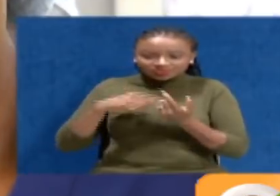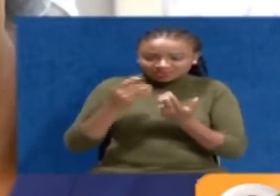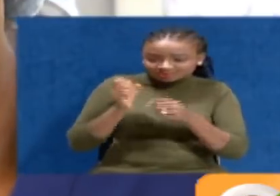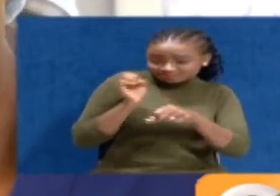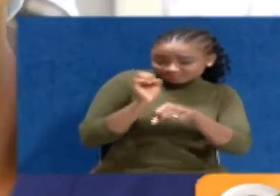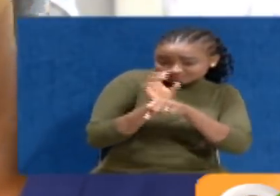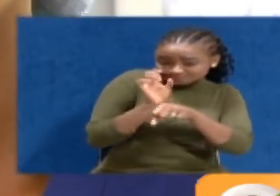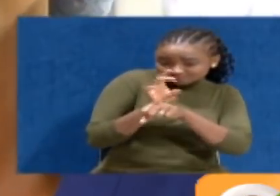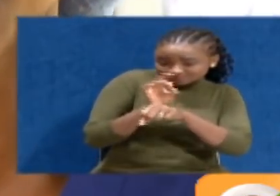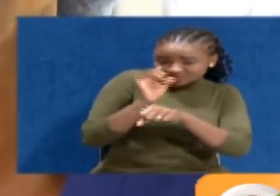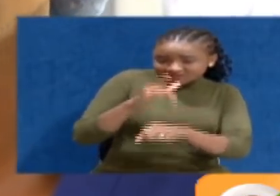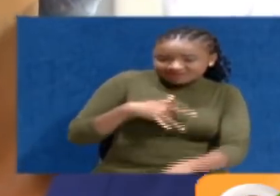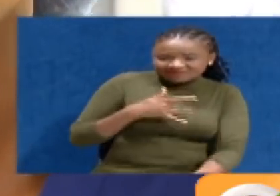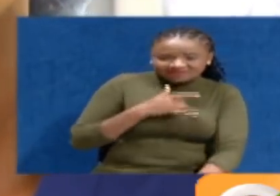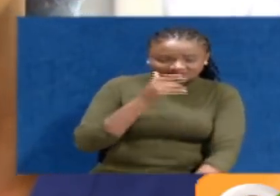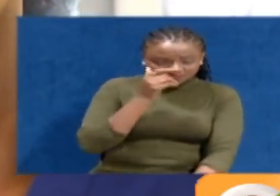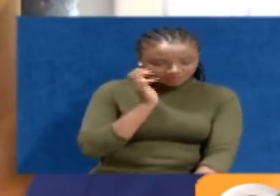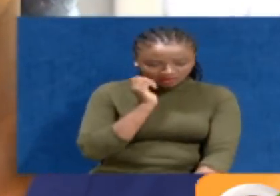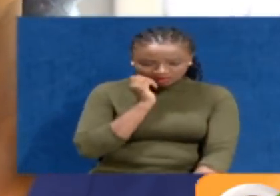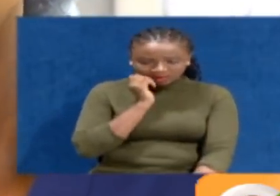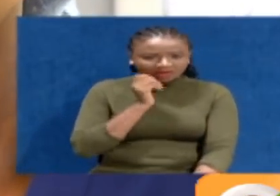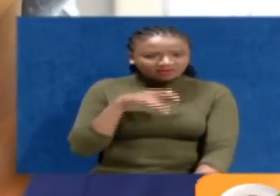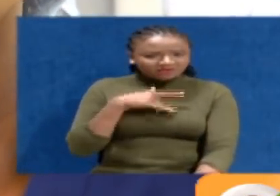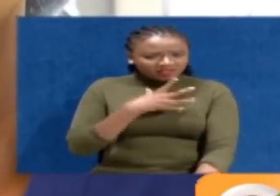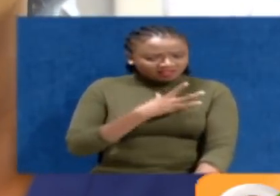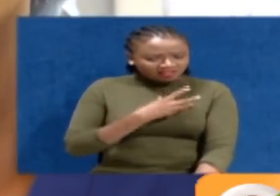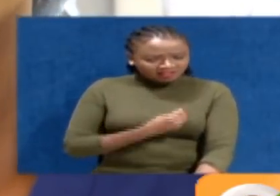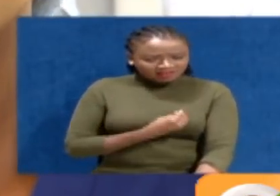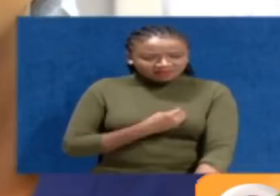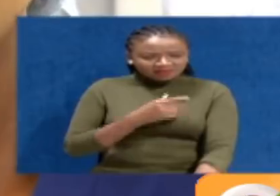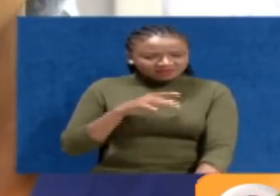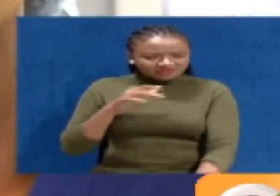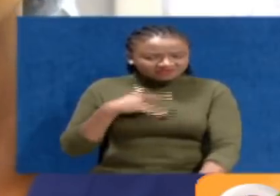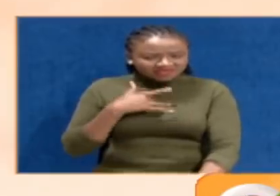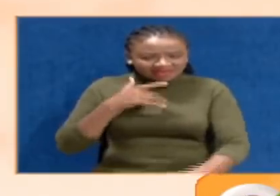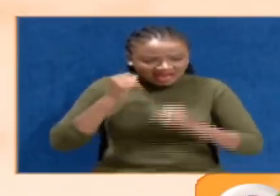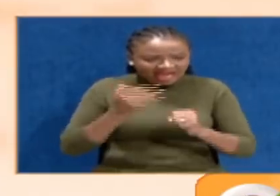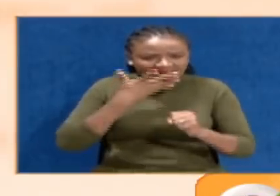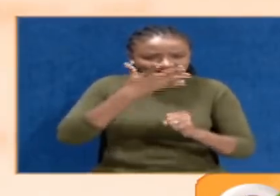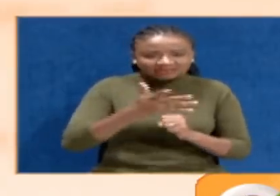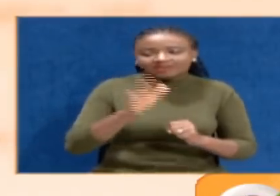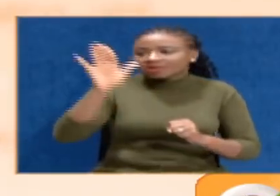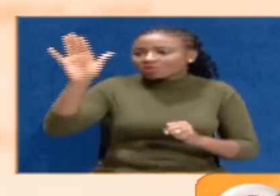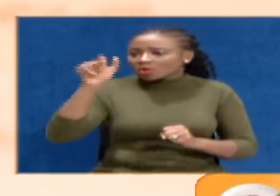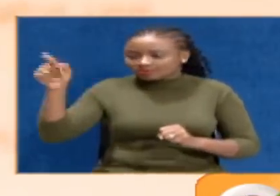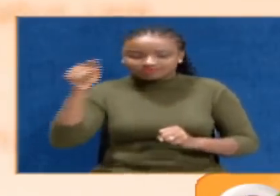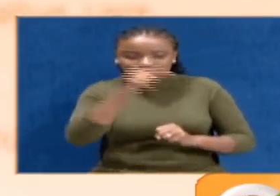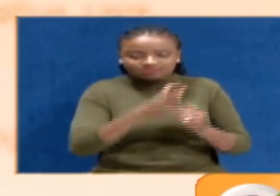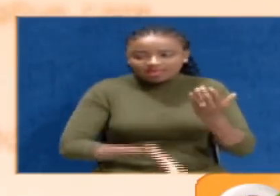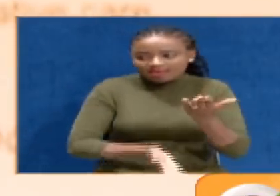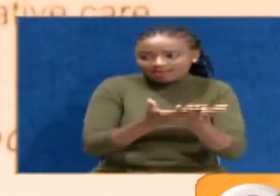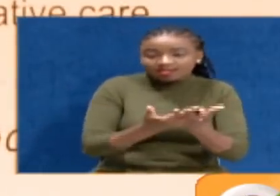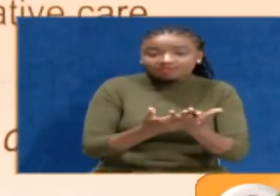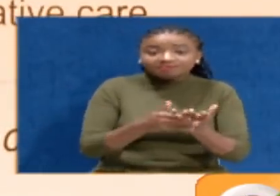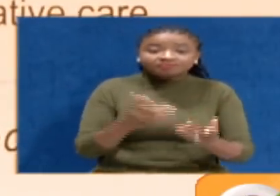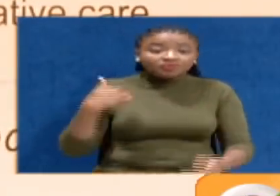go. Wherever you feel something is not in your capacity to answer, you have to call somebody to support you. Our